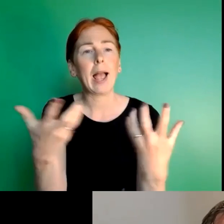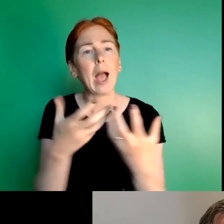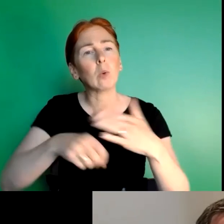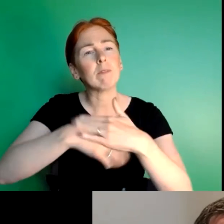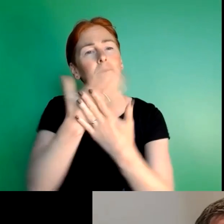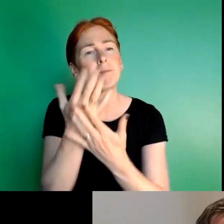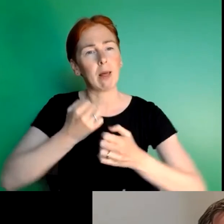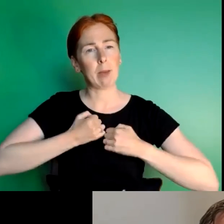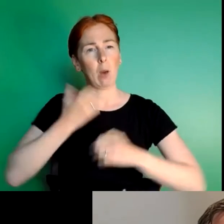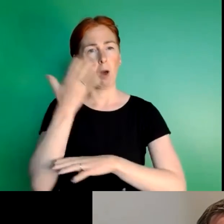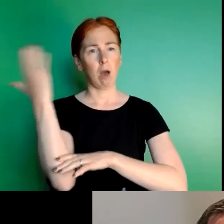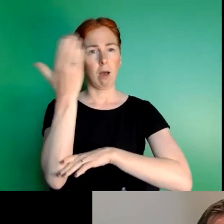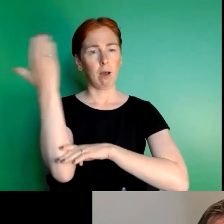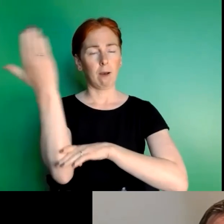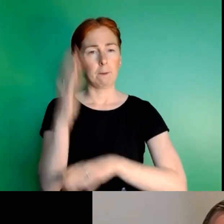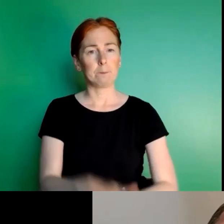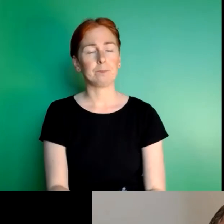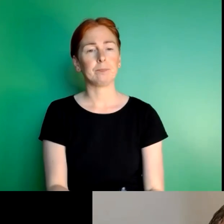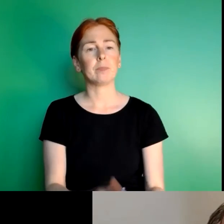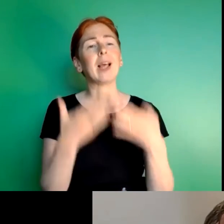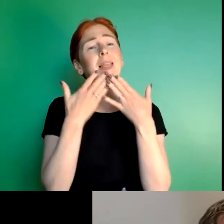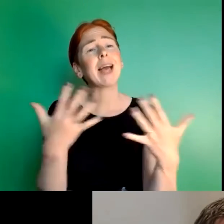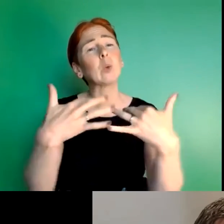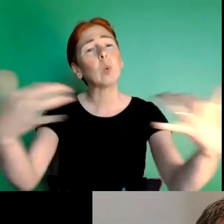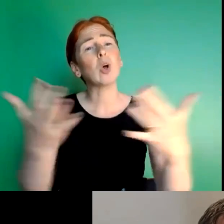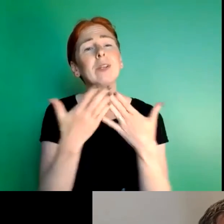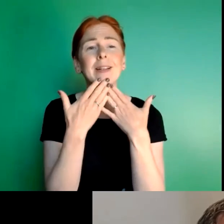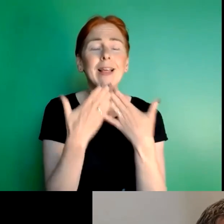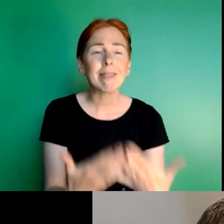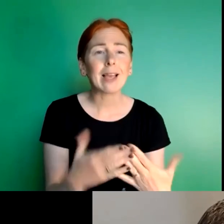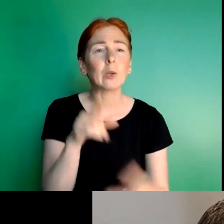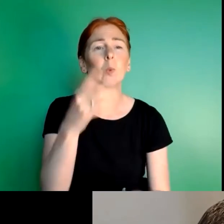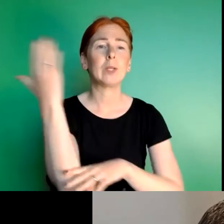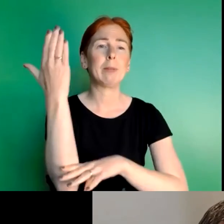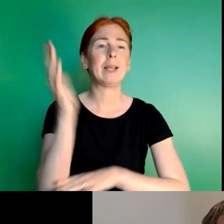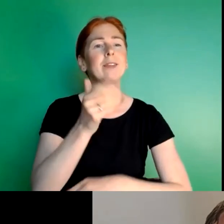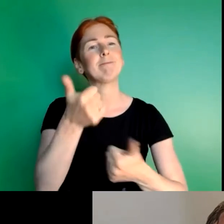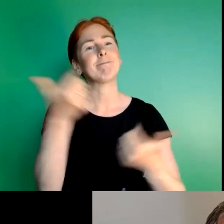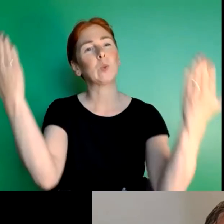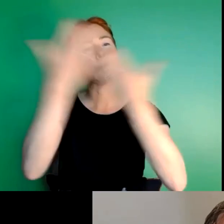joined. Thank you again for our speakers, and thank you. Good night.